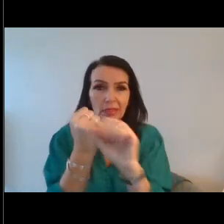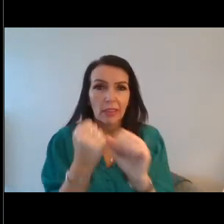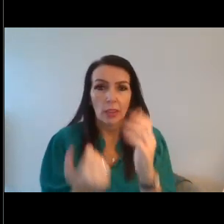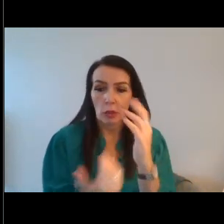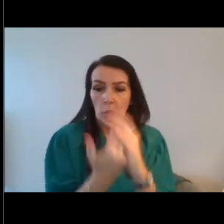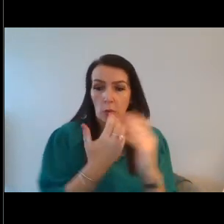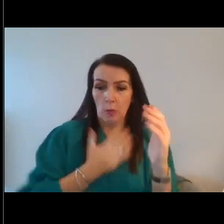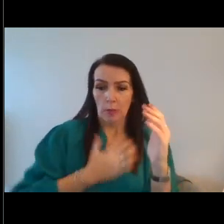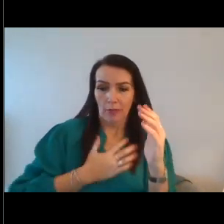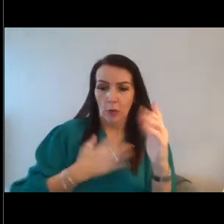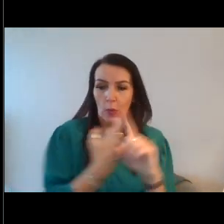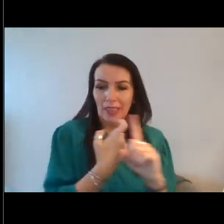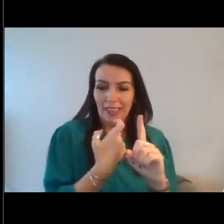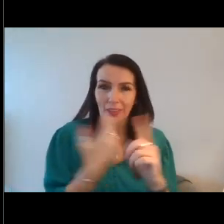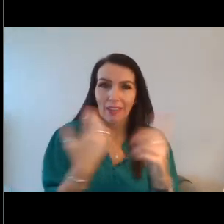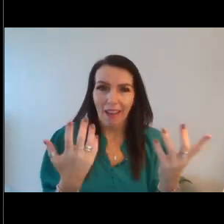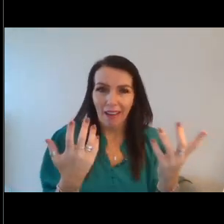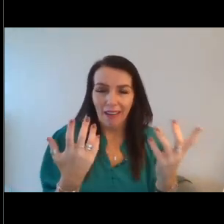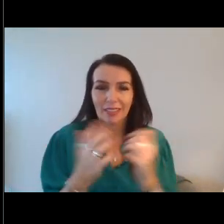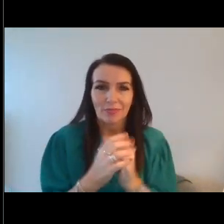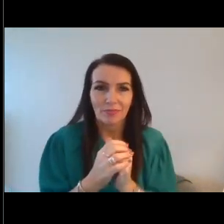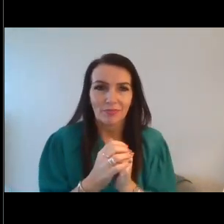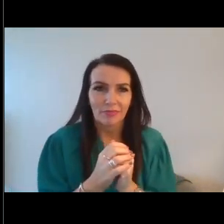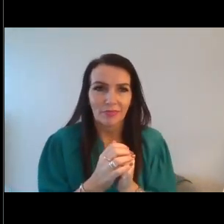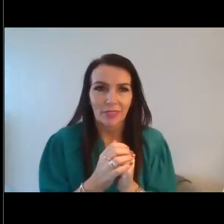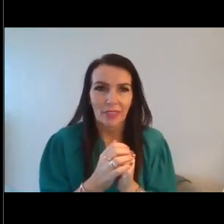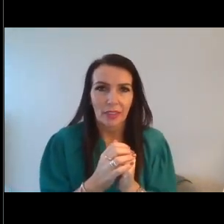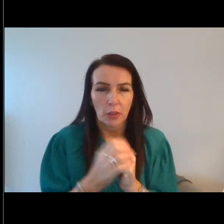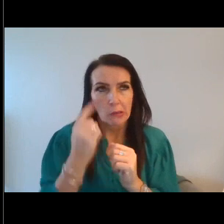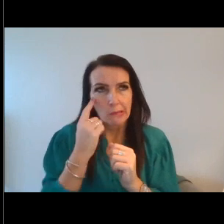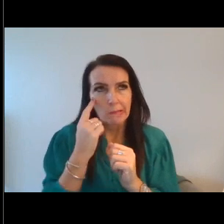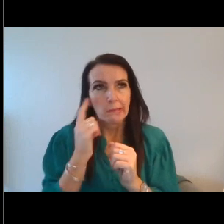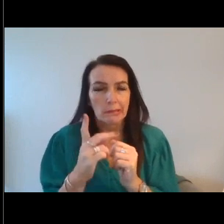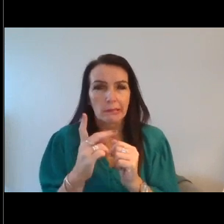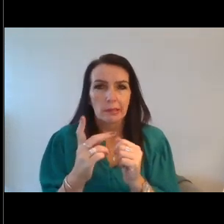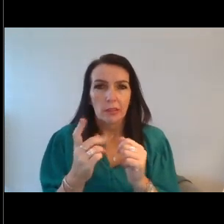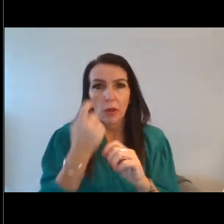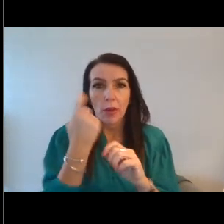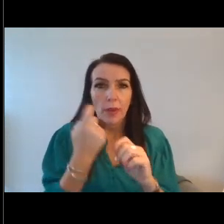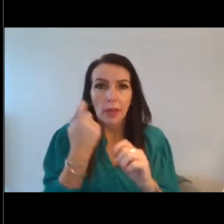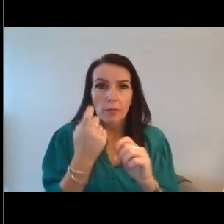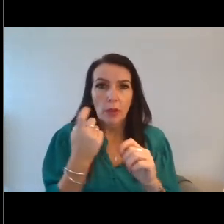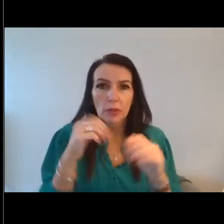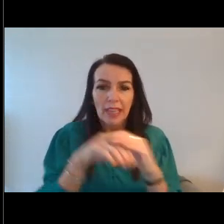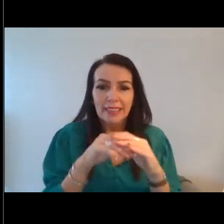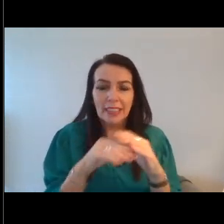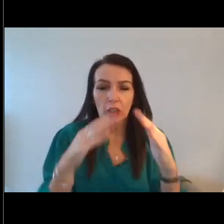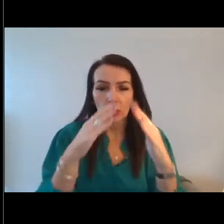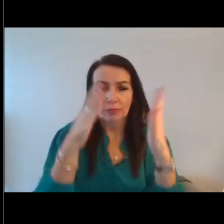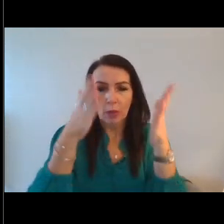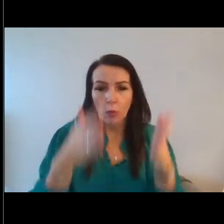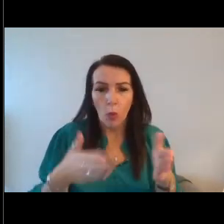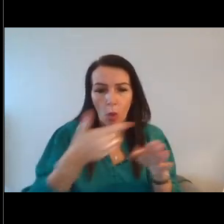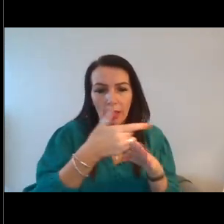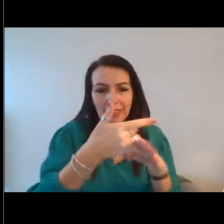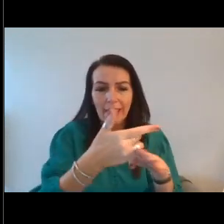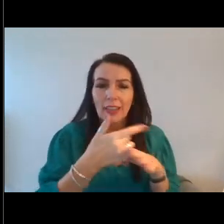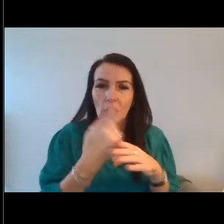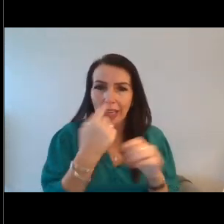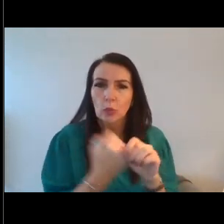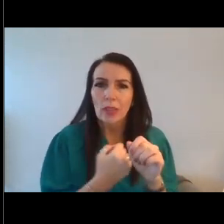or kitchen, right, that's the time at which you can think about getting internal wall insulation in. And so